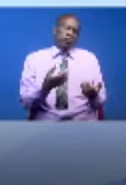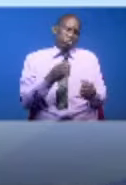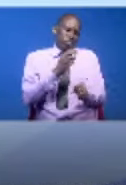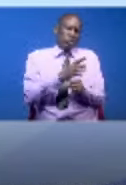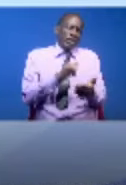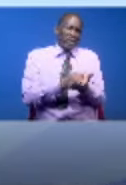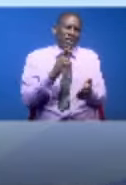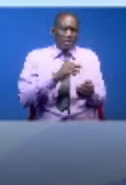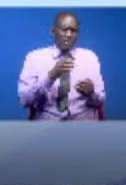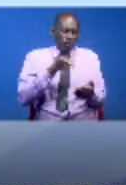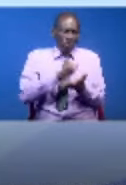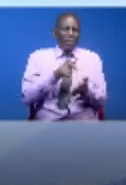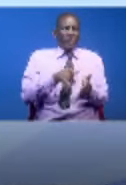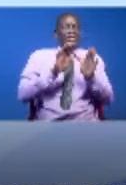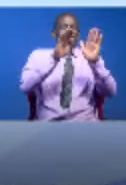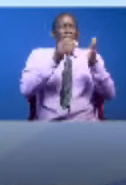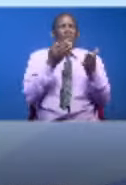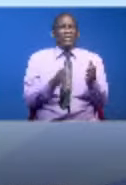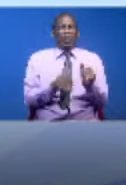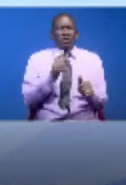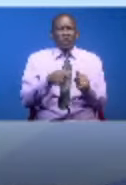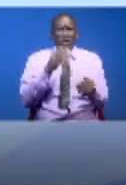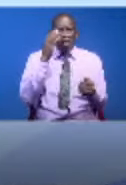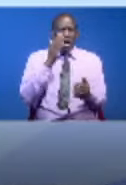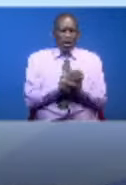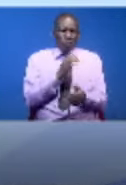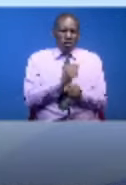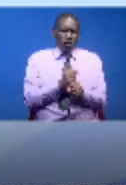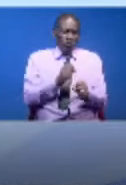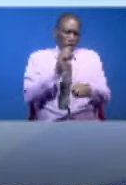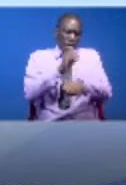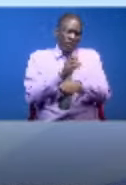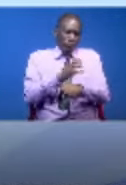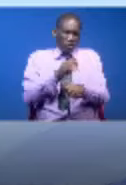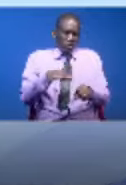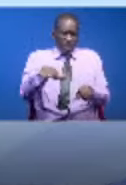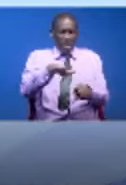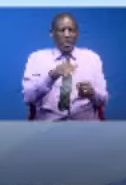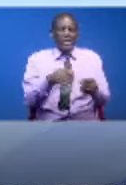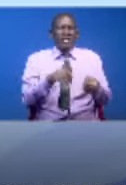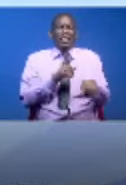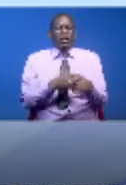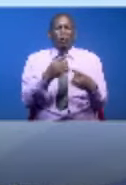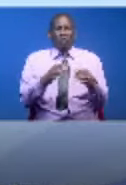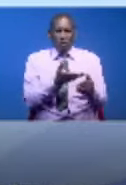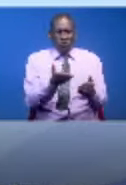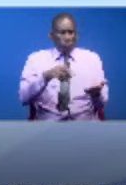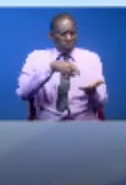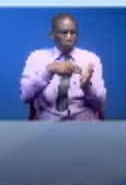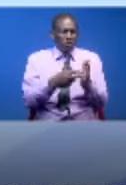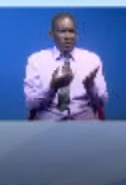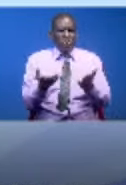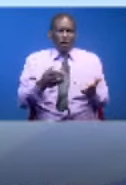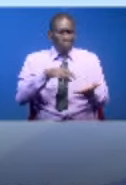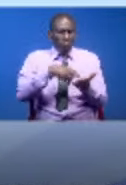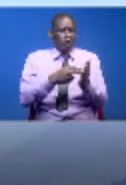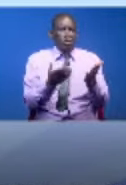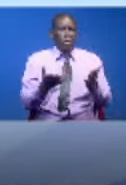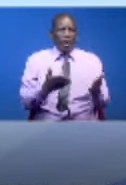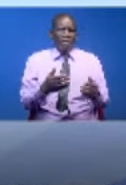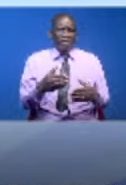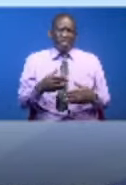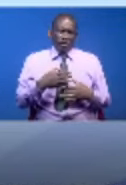that's always a critical component that we actually play from an advisory perspective, that when it comes to those kind of projects where they are